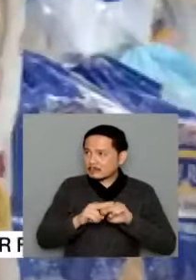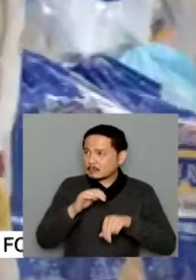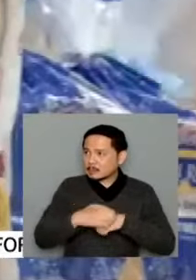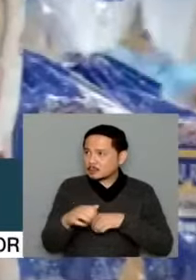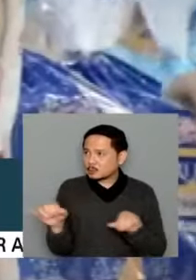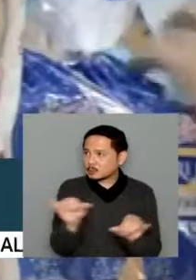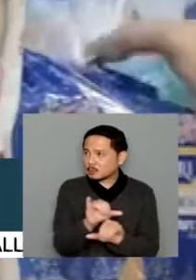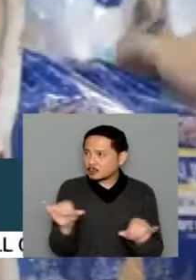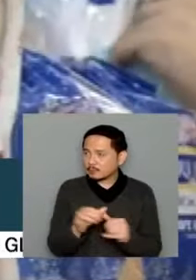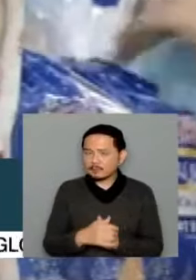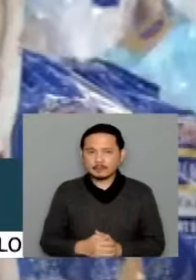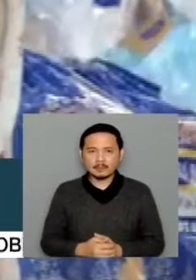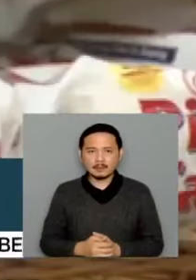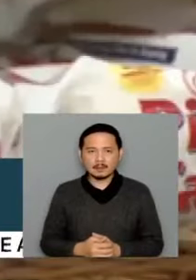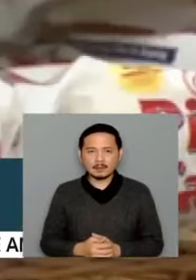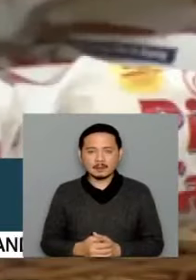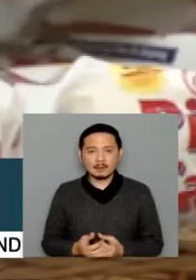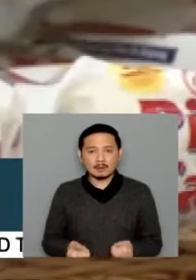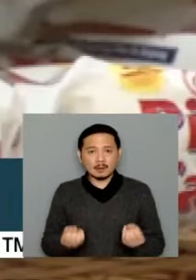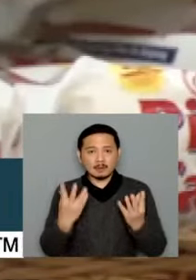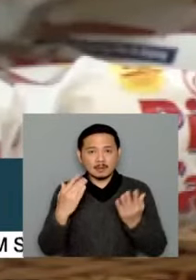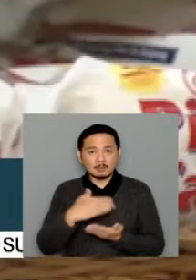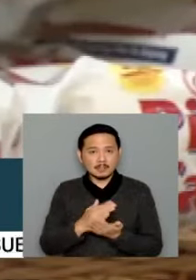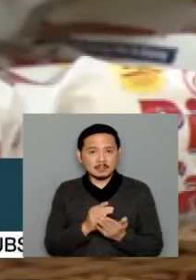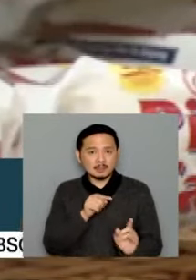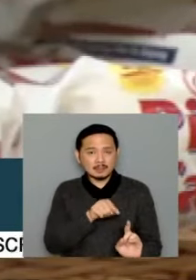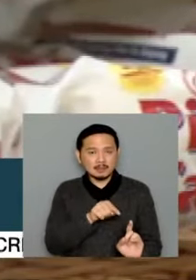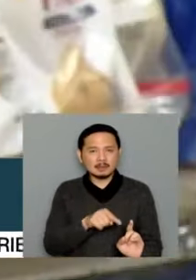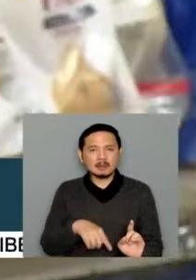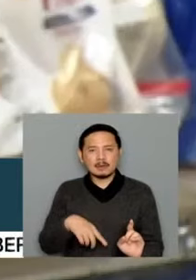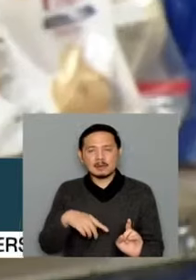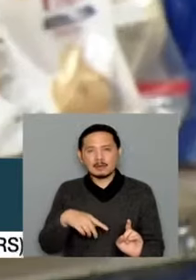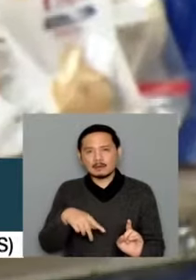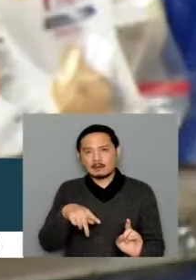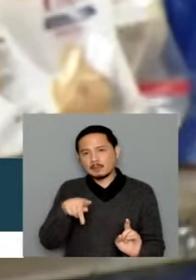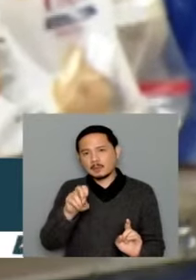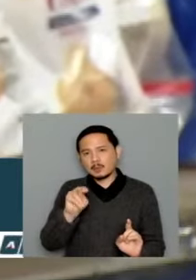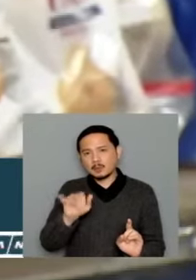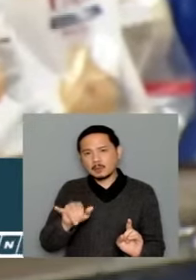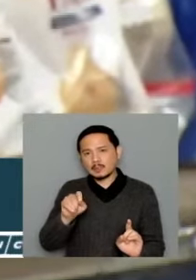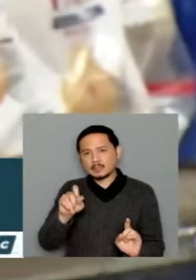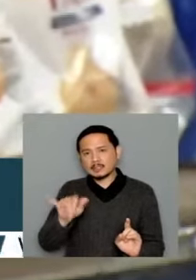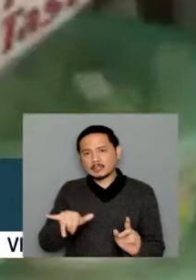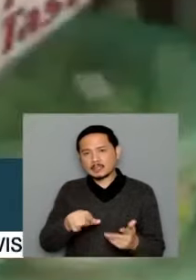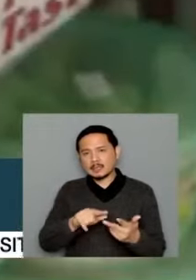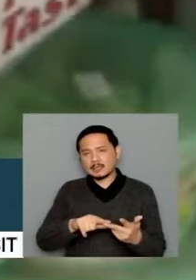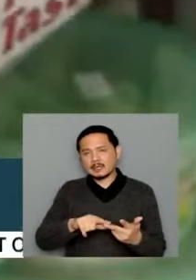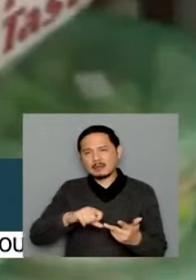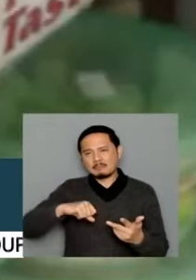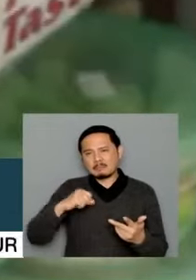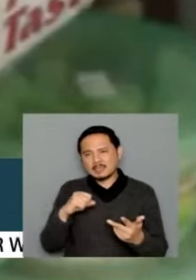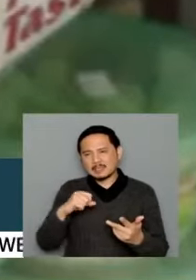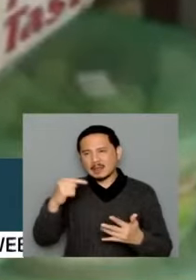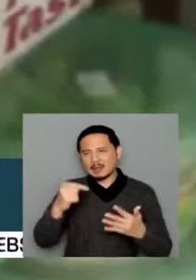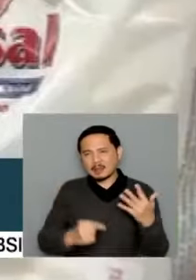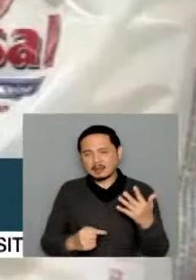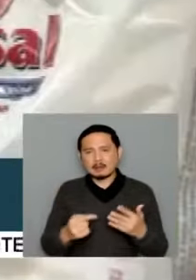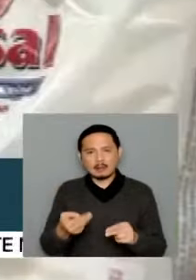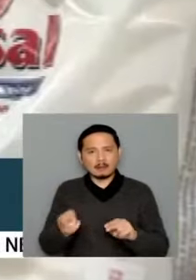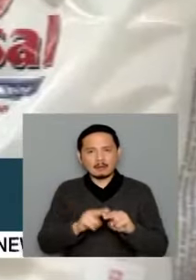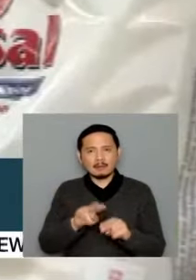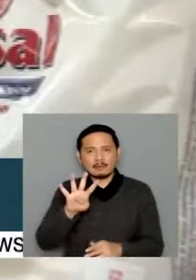allow them to raise the price of budget loaf bread, Pinoy Tasty and Pinoy Pandesal, by 4 pesos per pack.